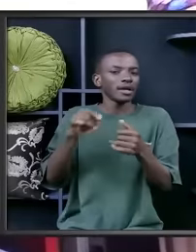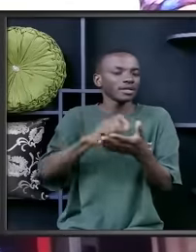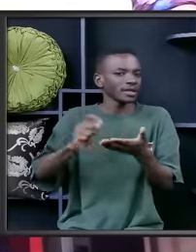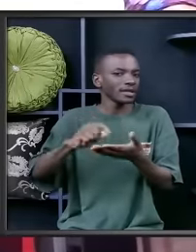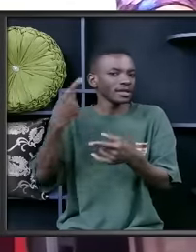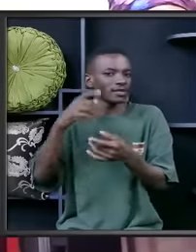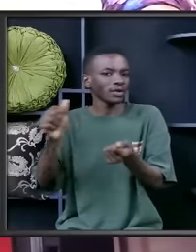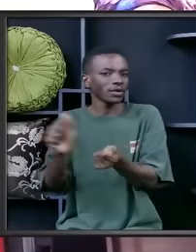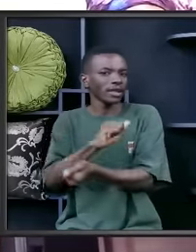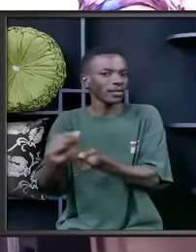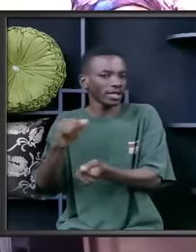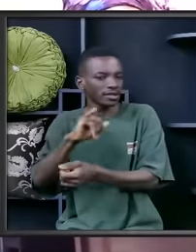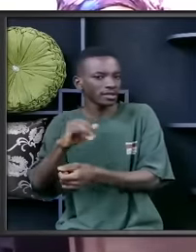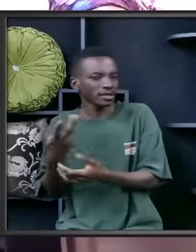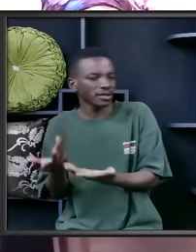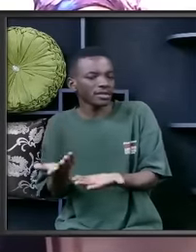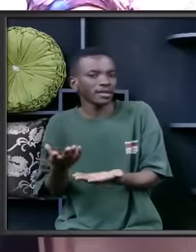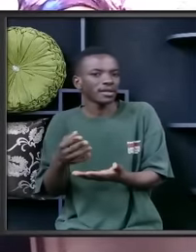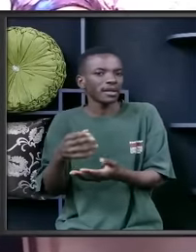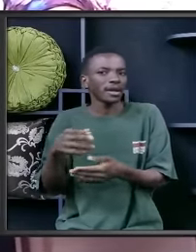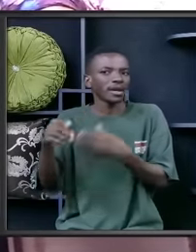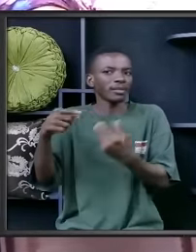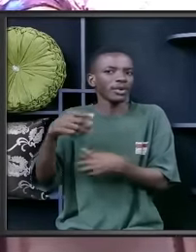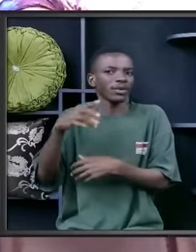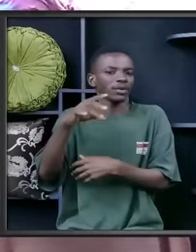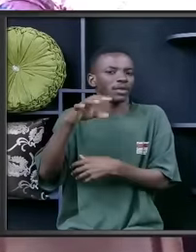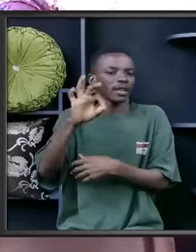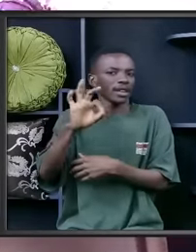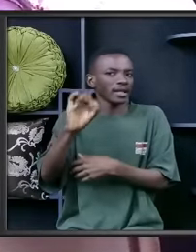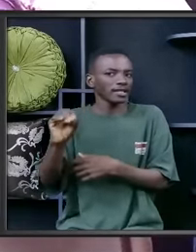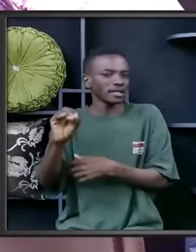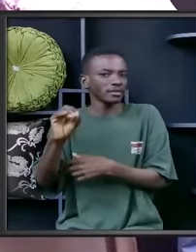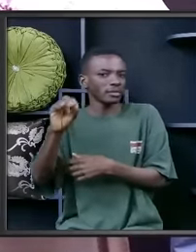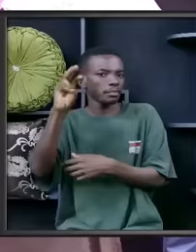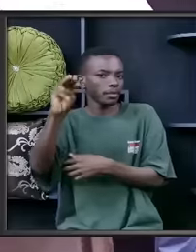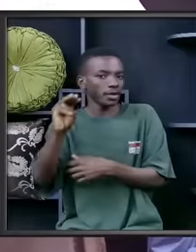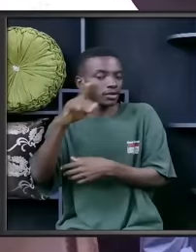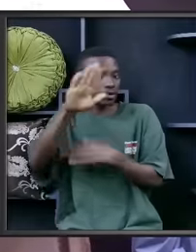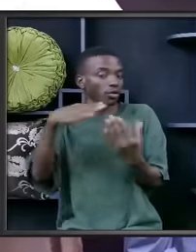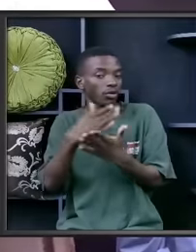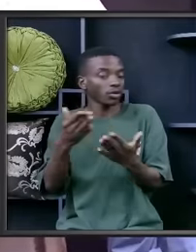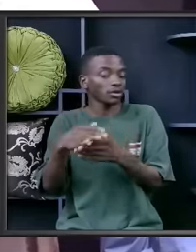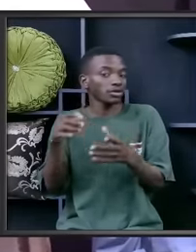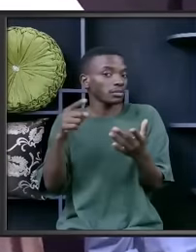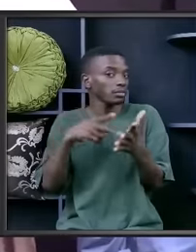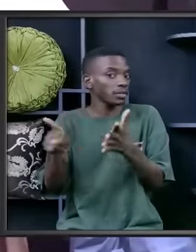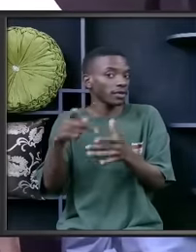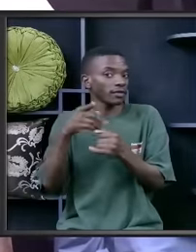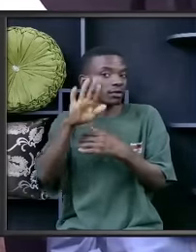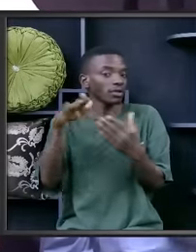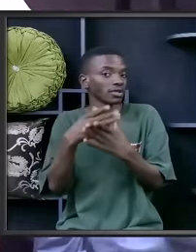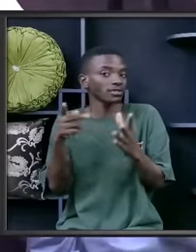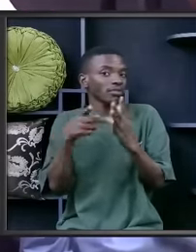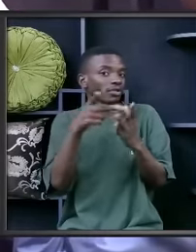write for damages. The man can't write about 90 million that time. I'll be waiting. Say, now he go pay me for all these disgraces, all these public